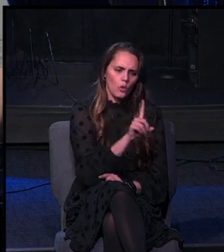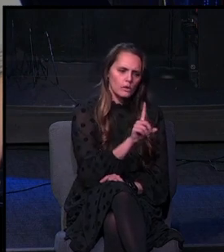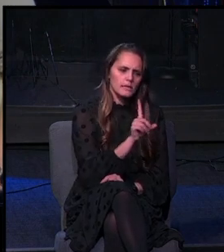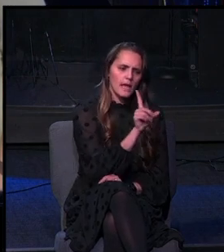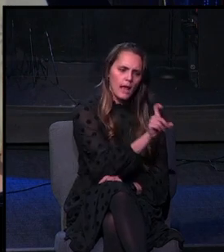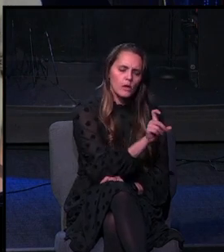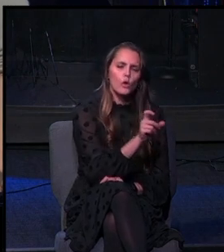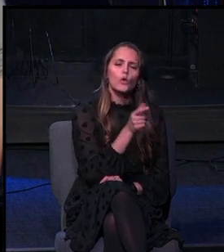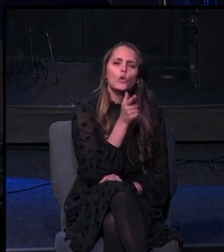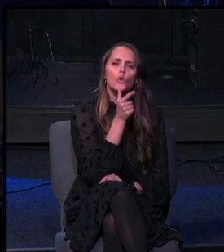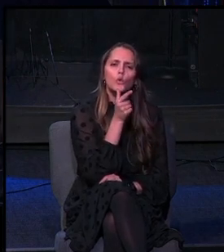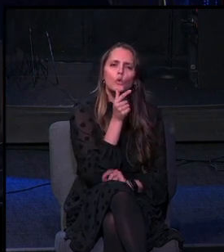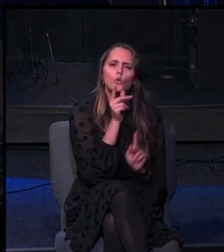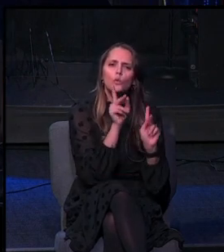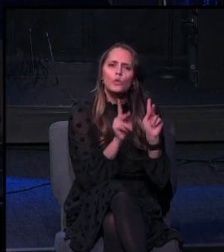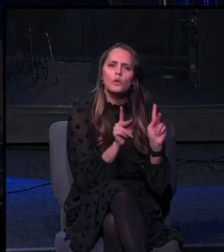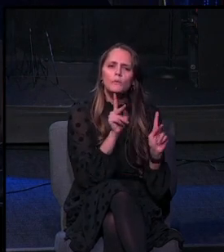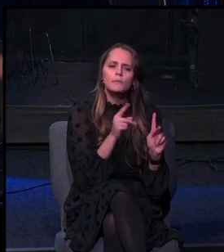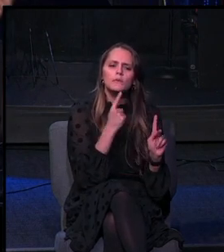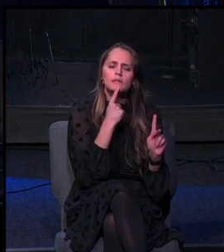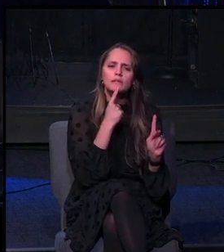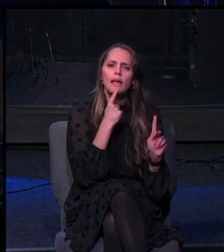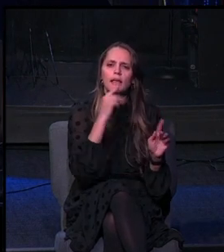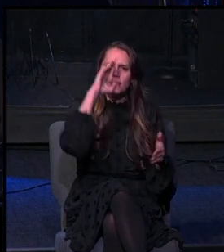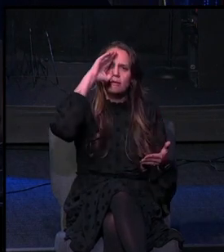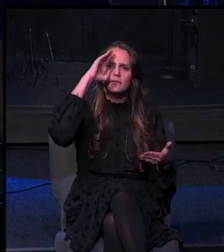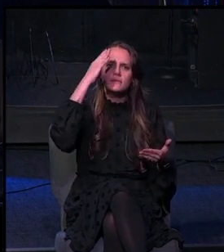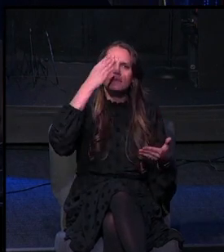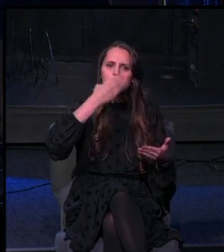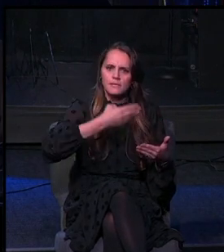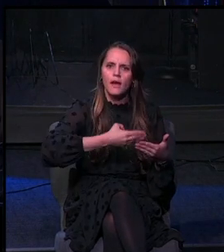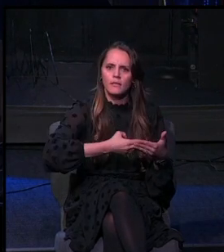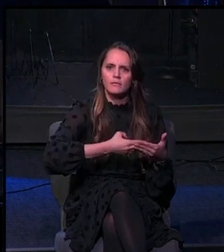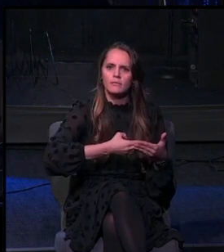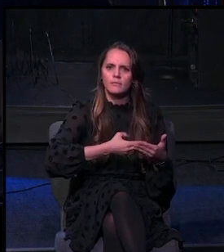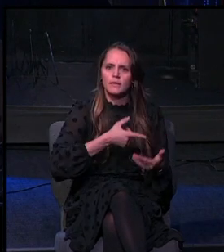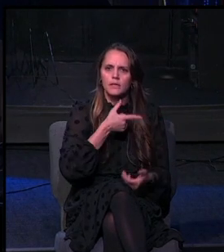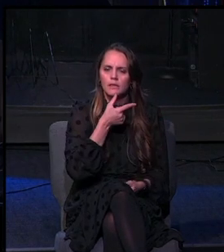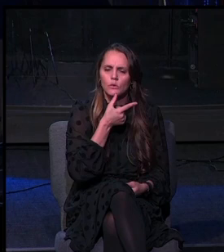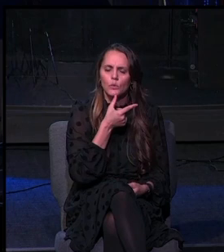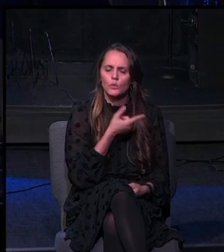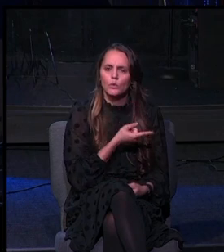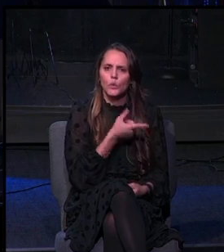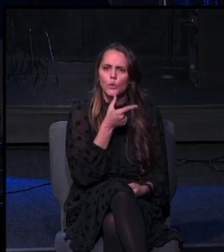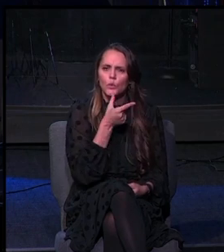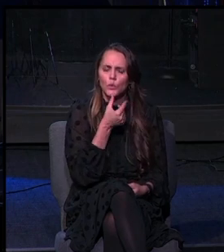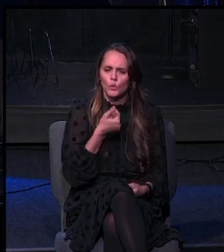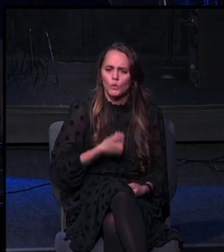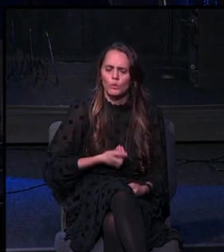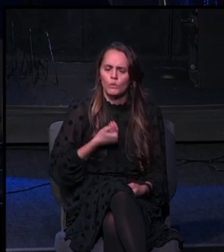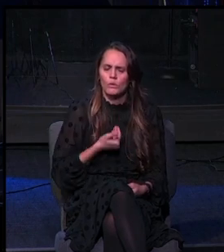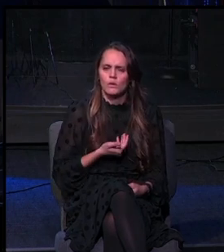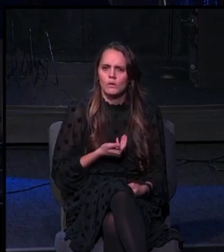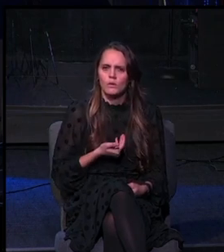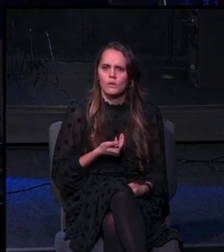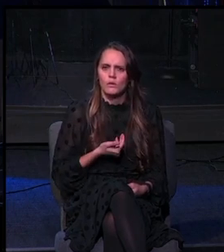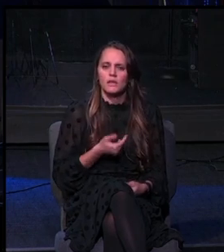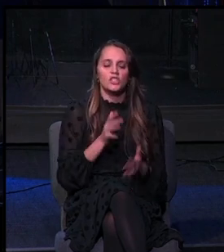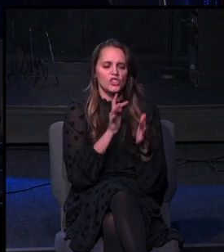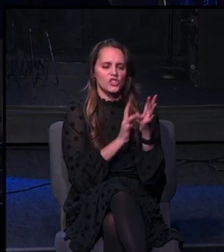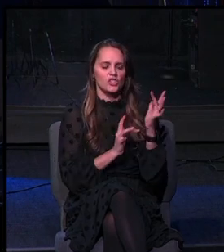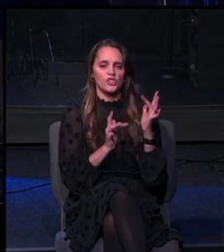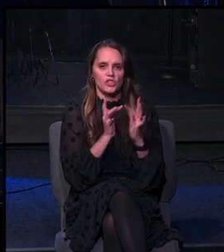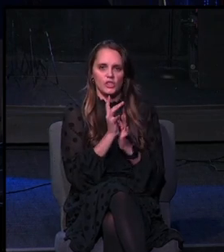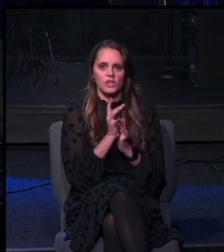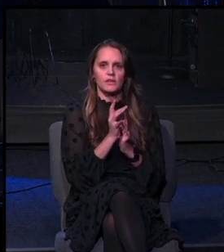say the Son of Man is? He's talking about himself. Who do people say that I am? Who do people say that I am? Jesus chose this